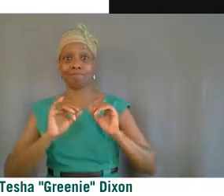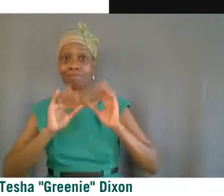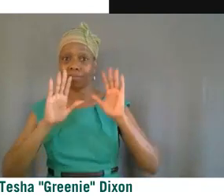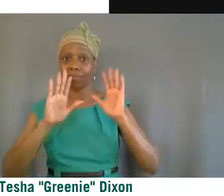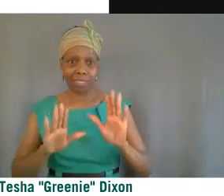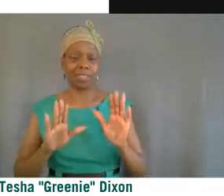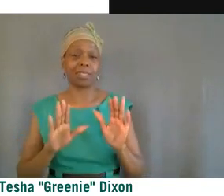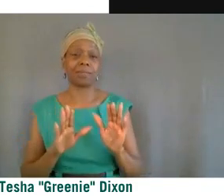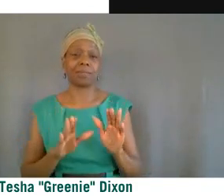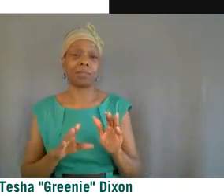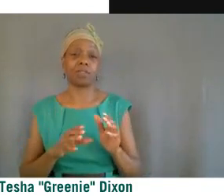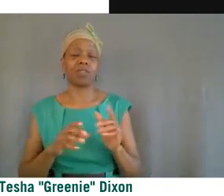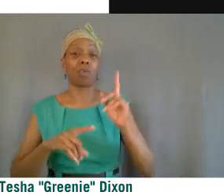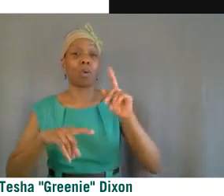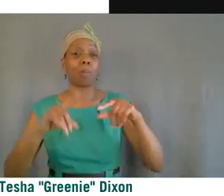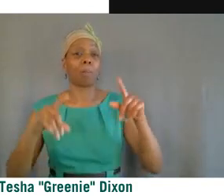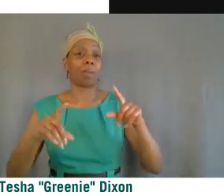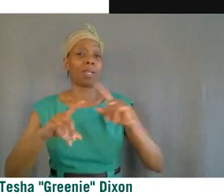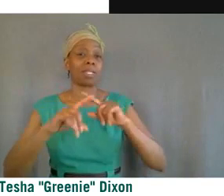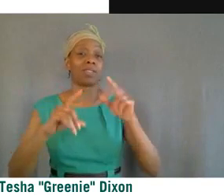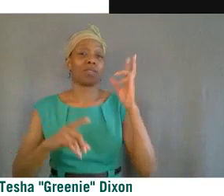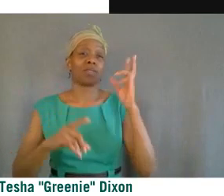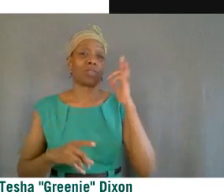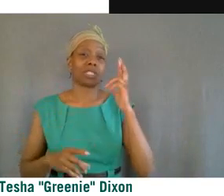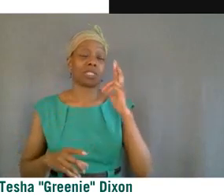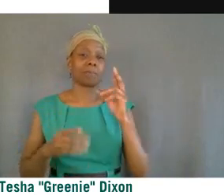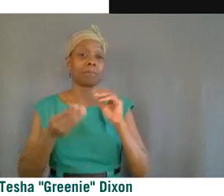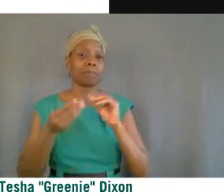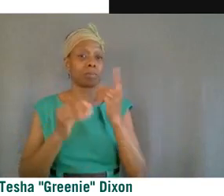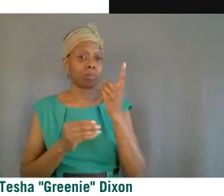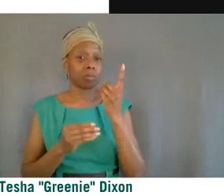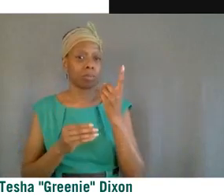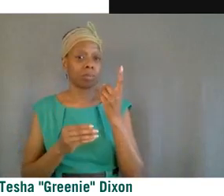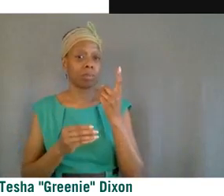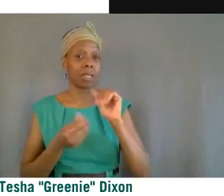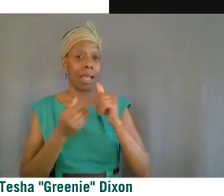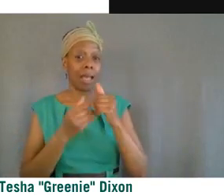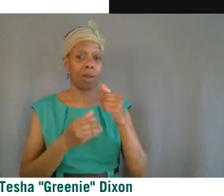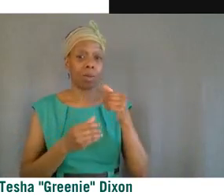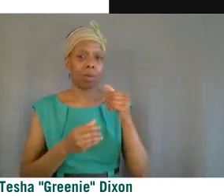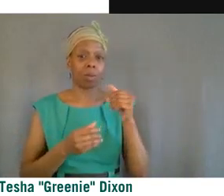multiple reasons. One is, as Dr. Norris mentioned,